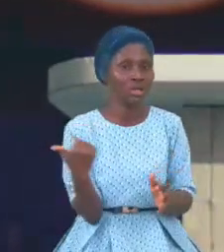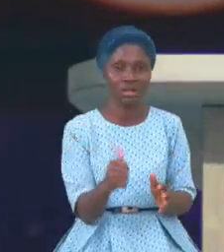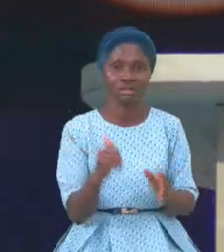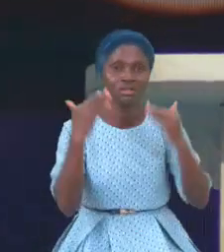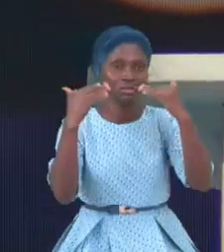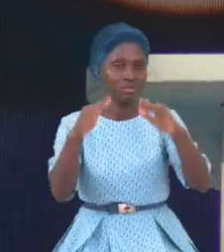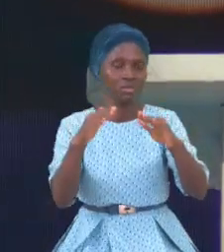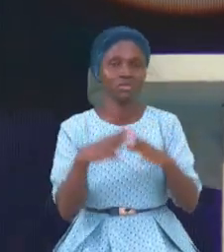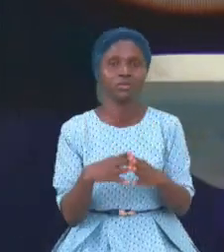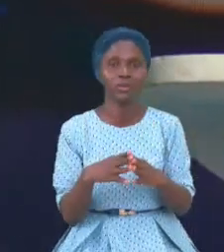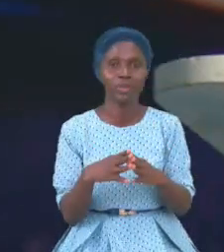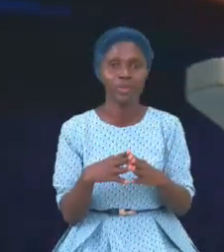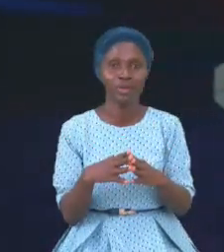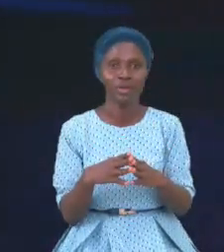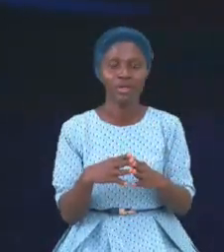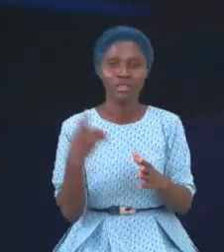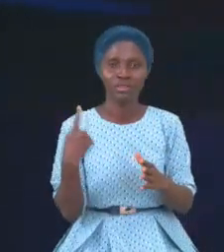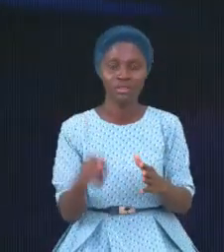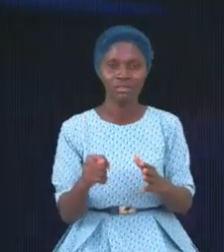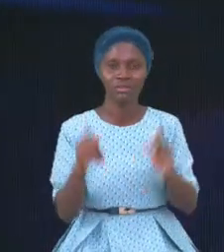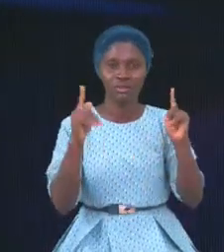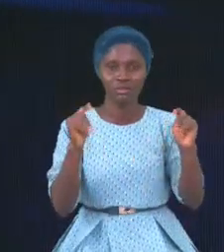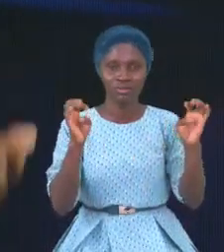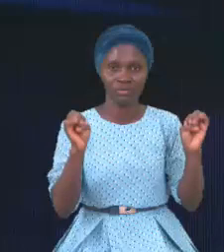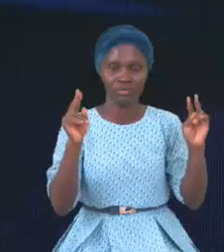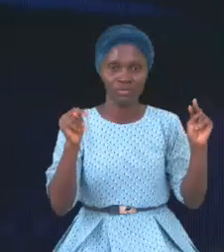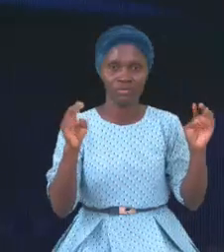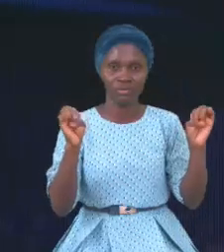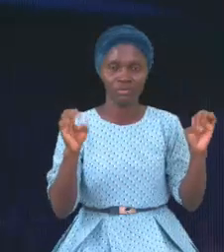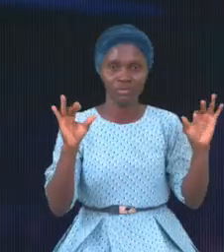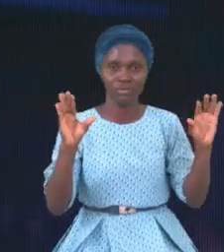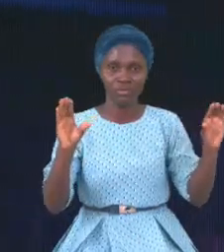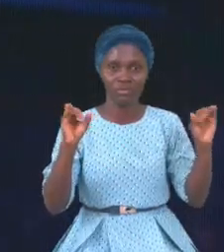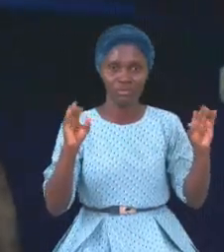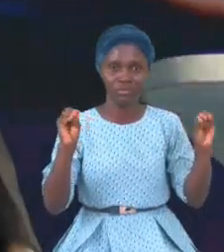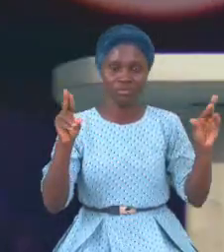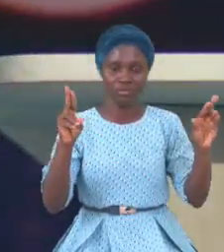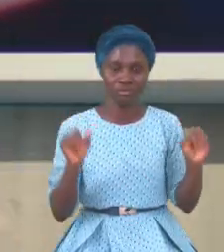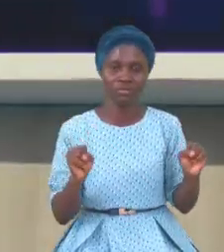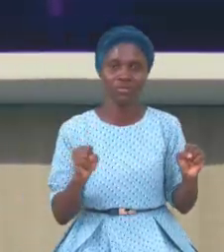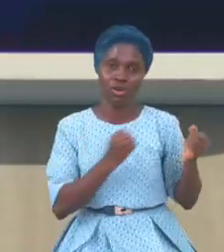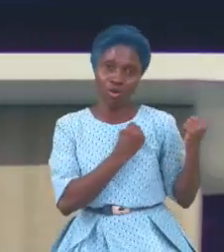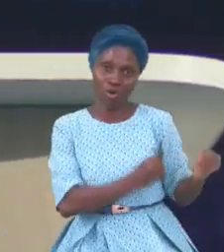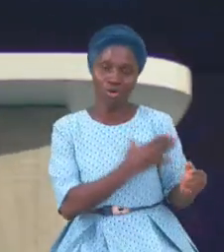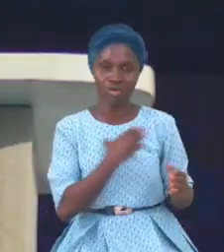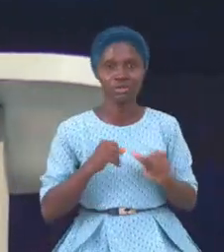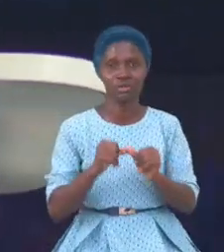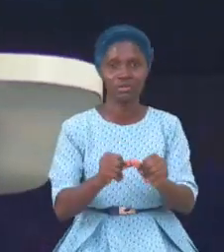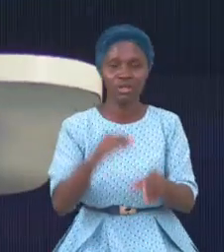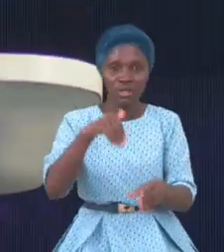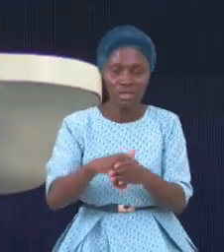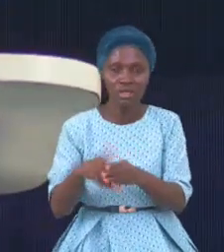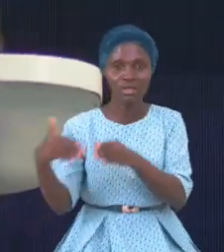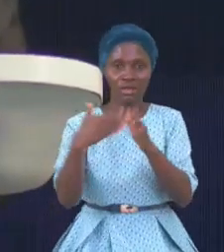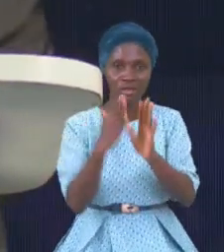all. The tenacious courage and steadfastness in leadership. Let's look at number one